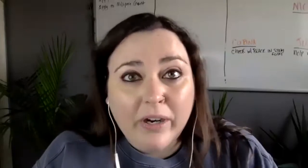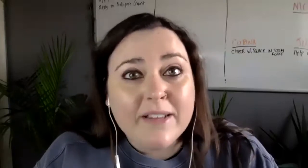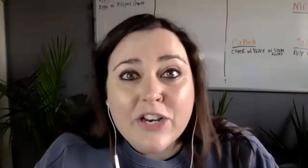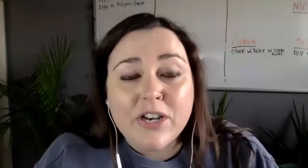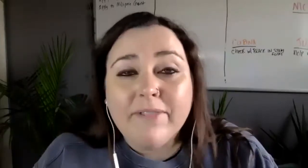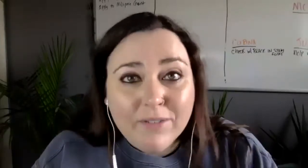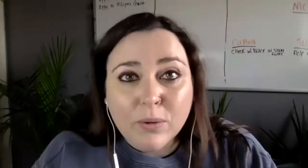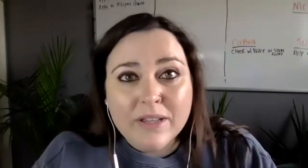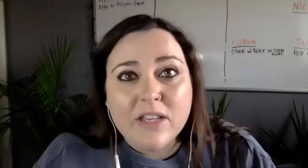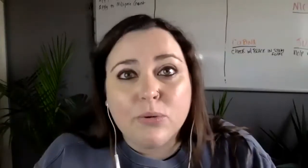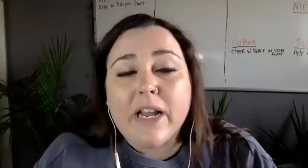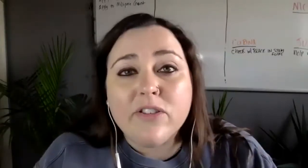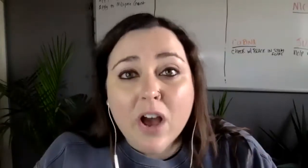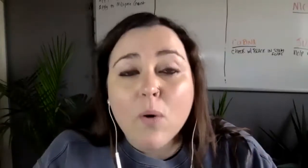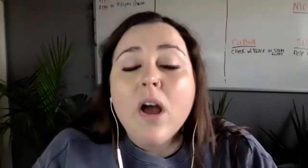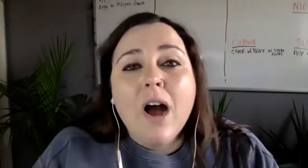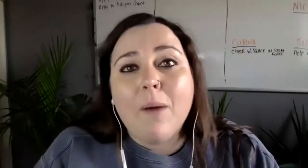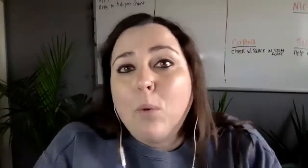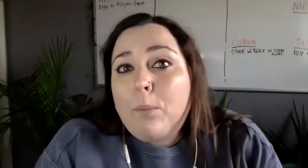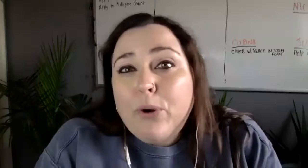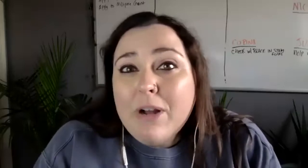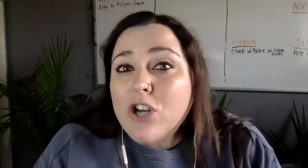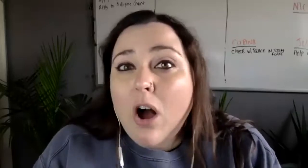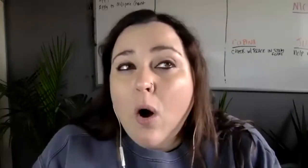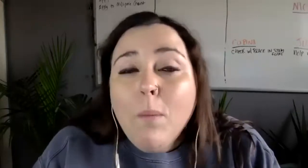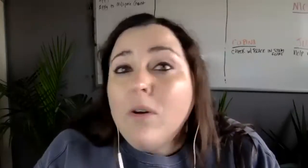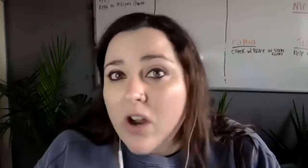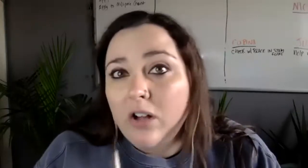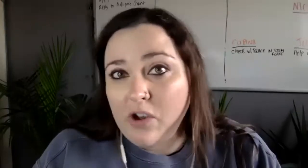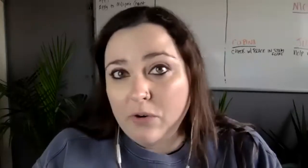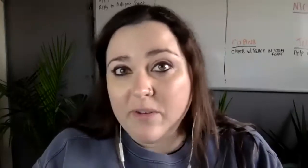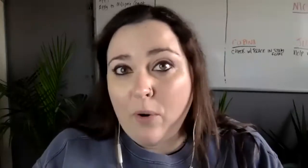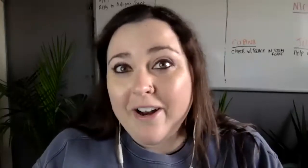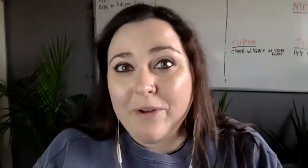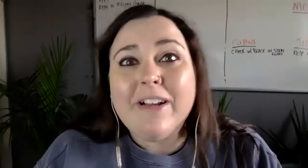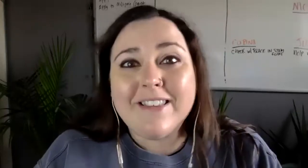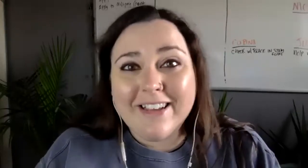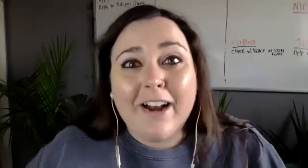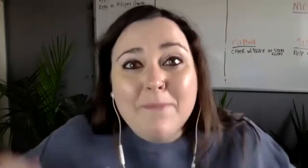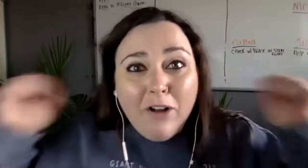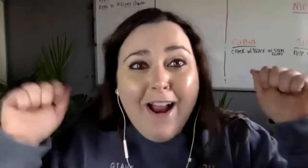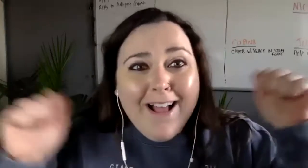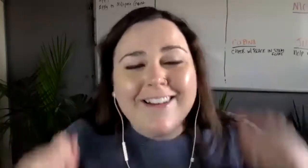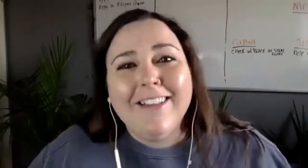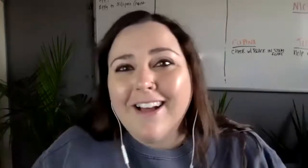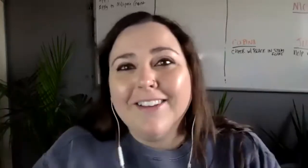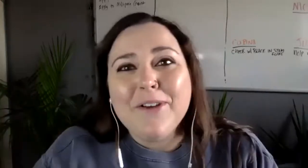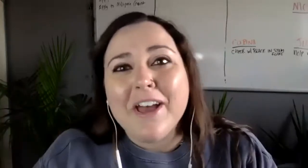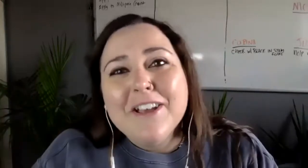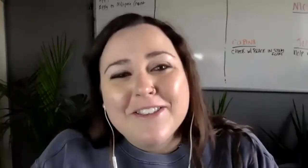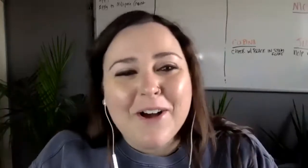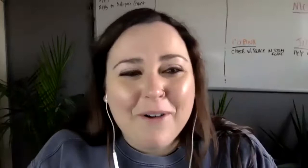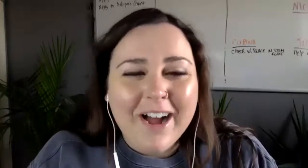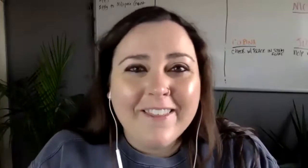nonprofit organization, a 501c3. So we're pretty much almost all donor supported. We recently got a small grant,